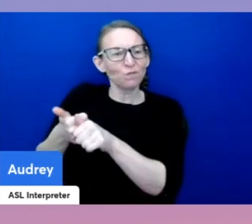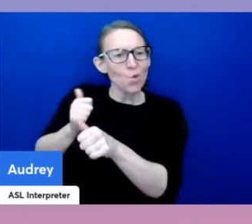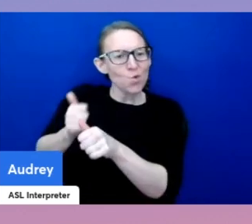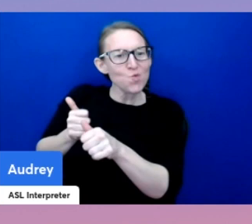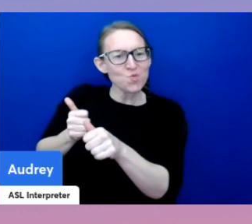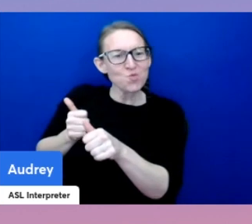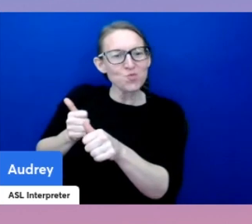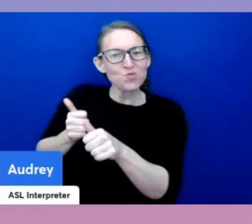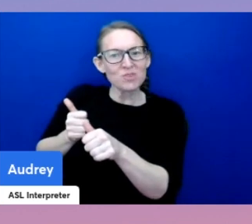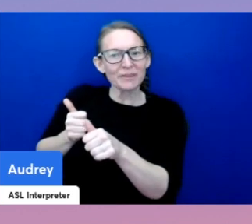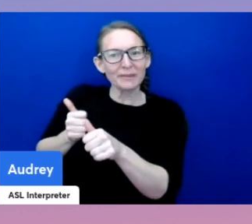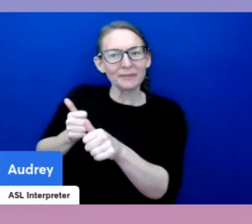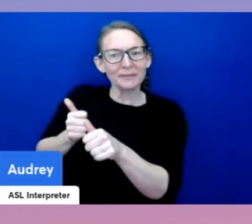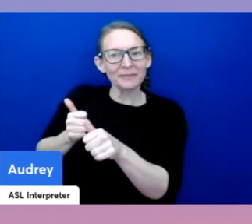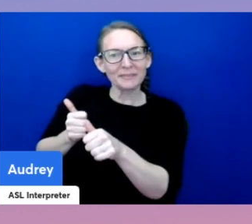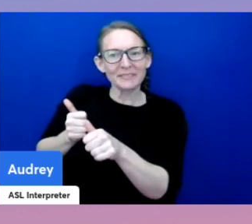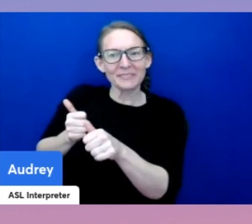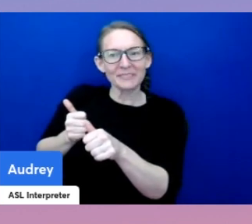that